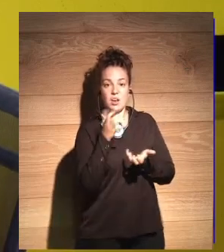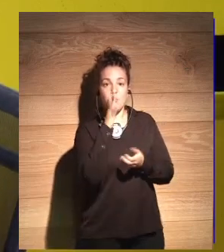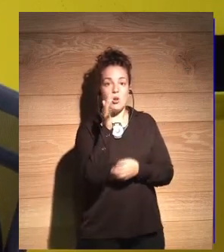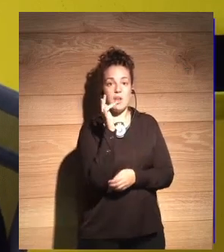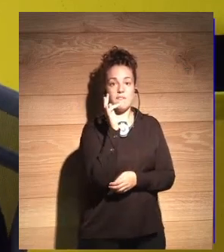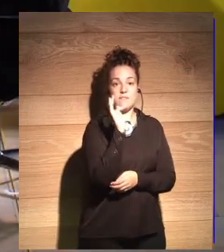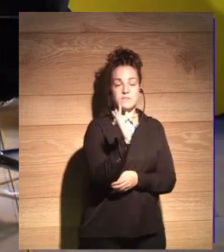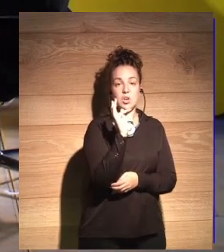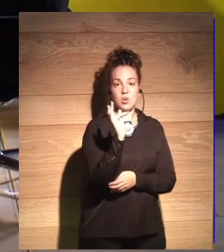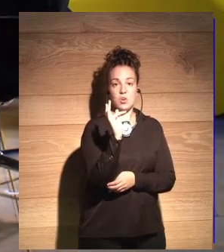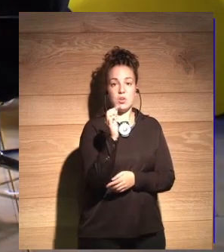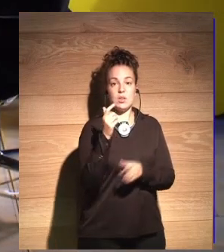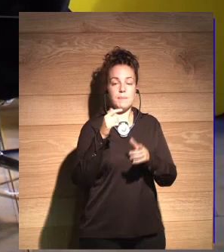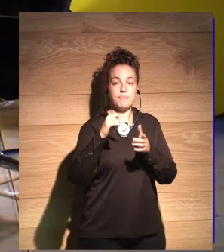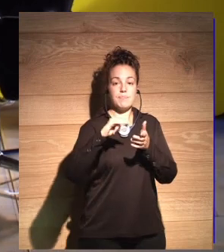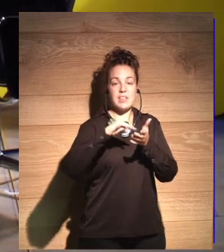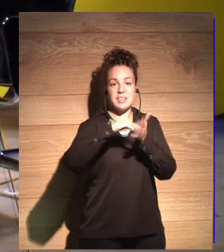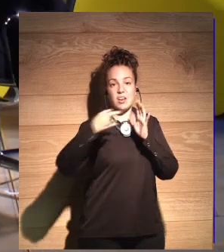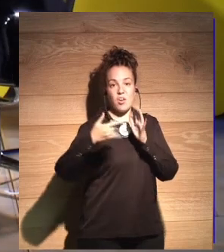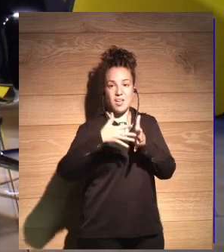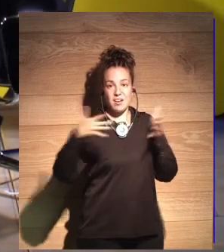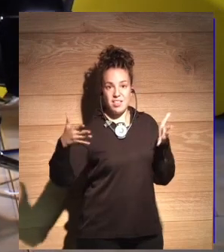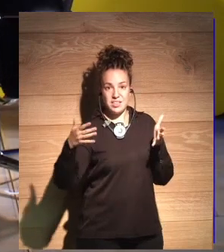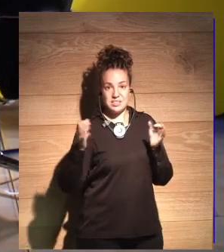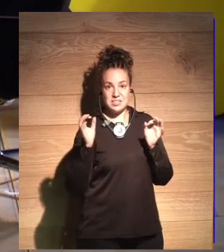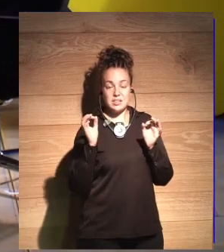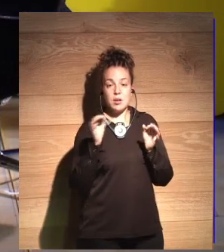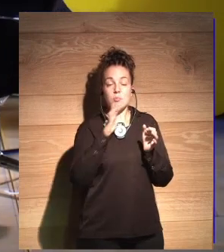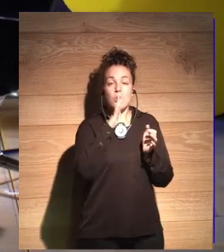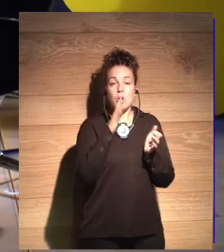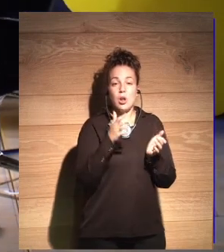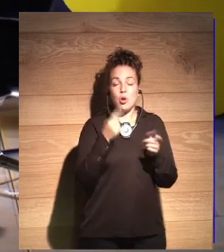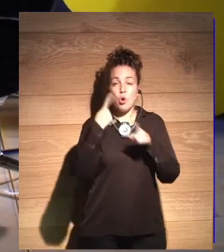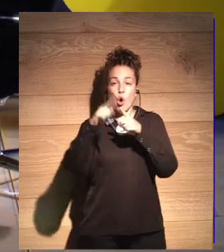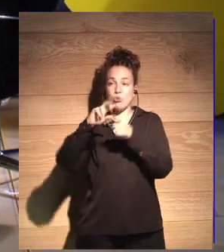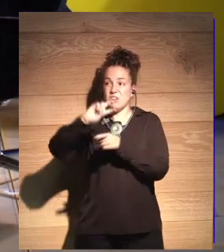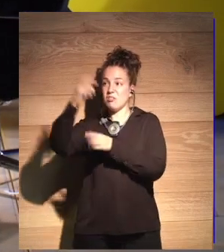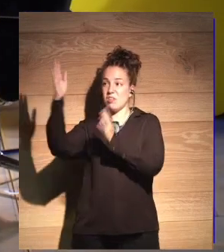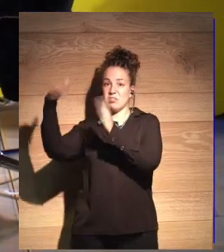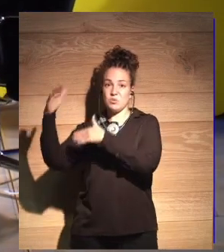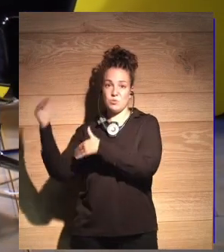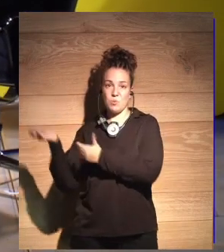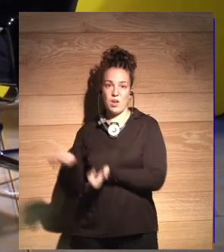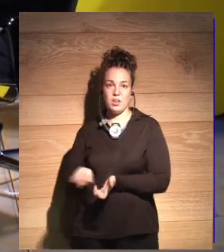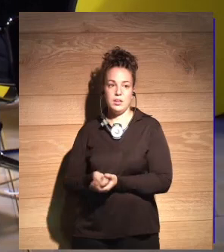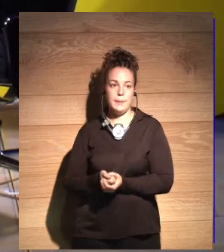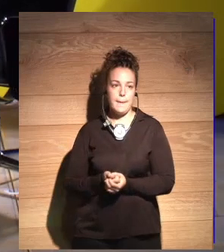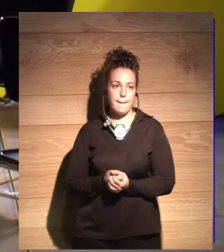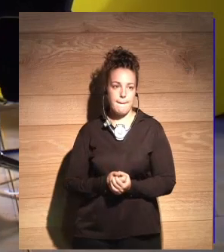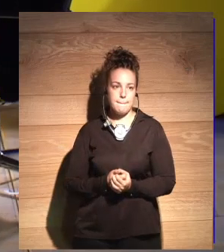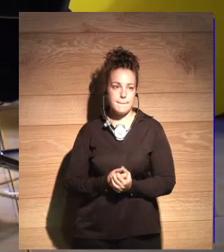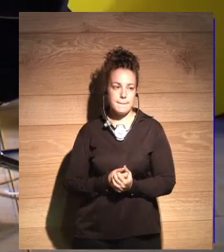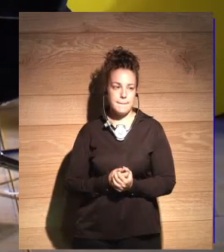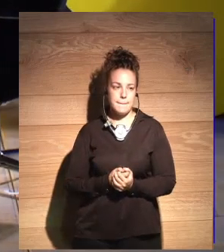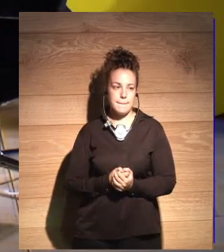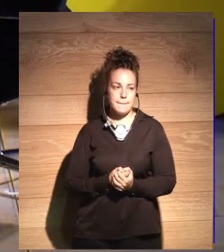to win something from that, because the profits of those big technological companies are in the notification, not so much in